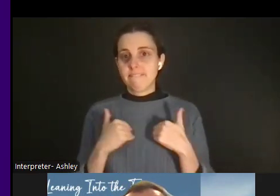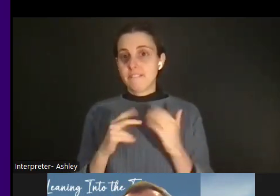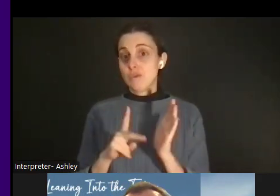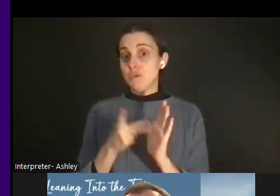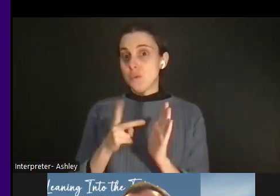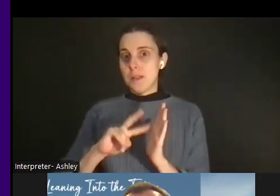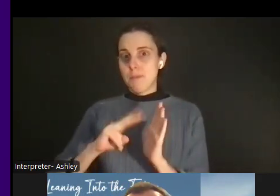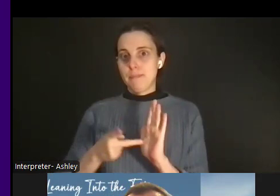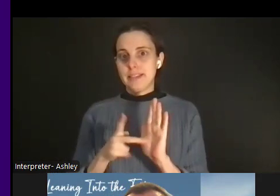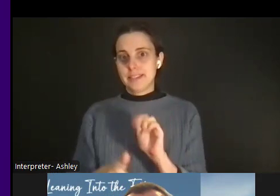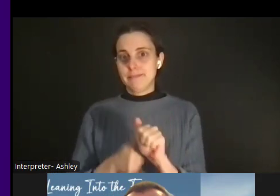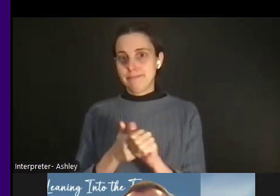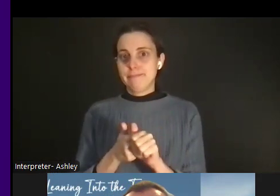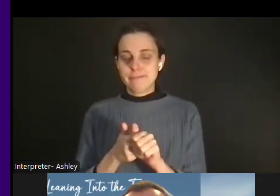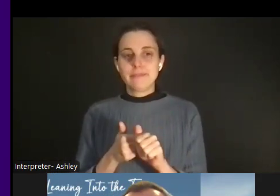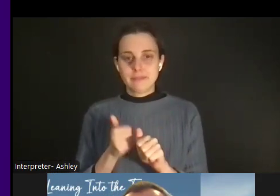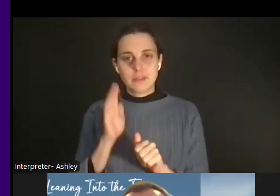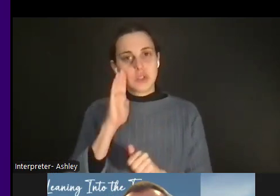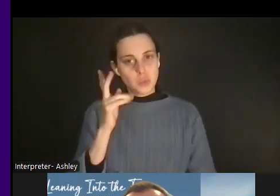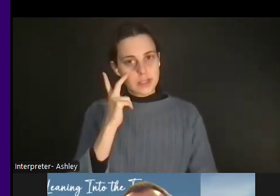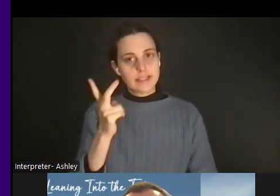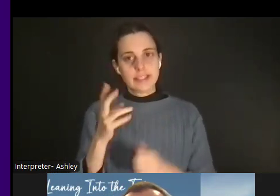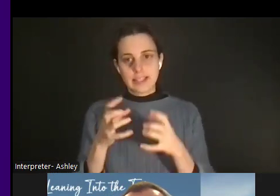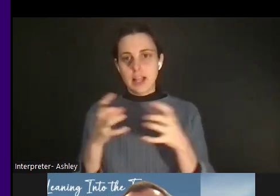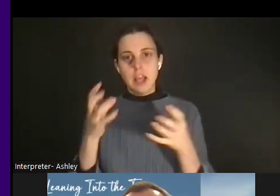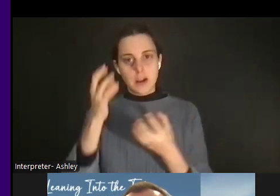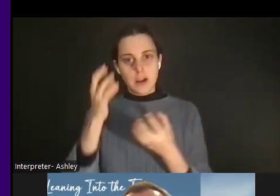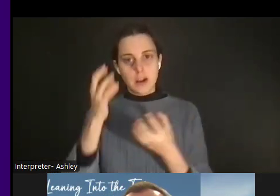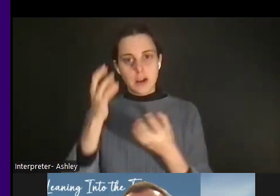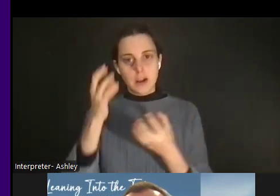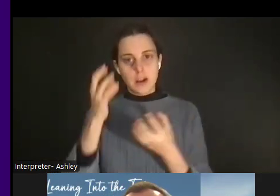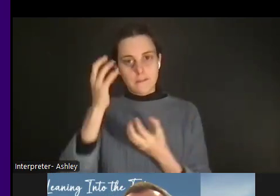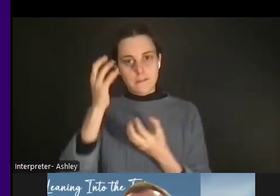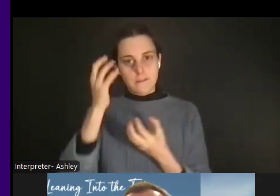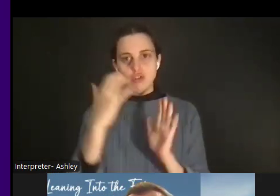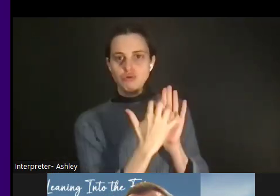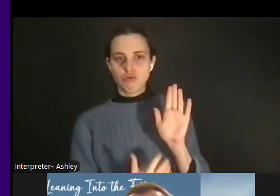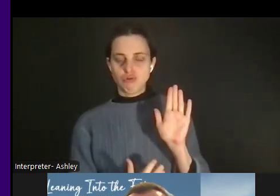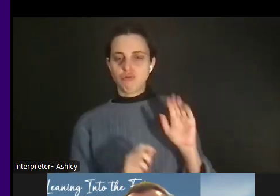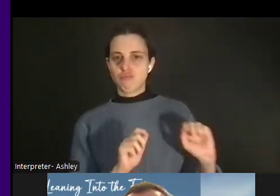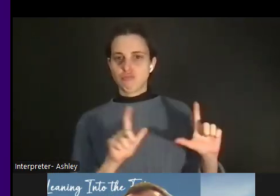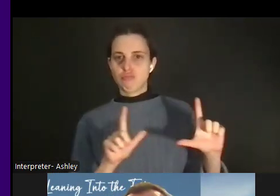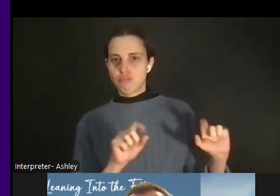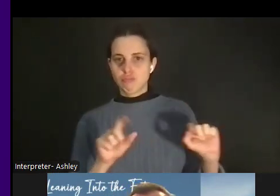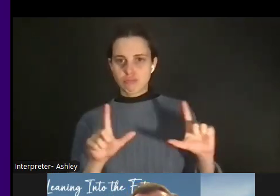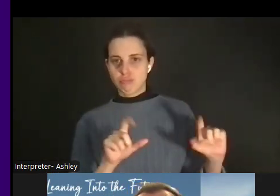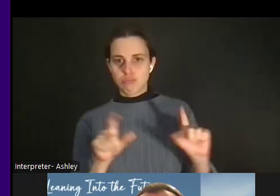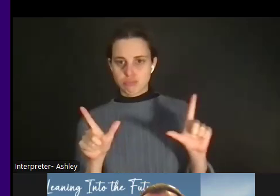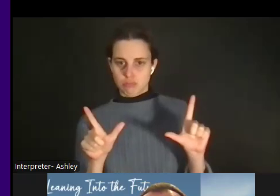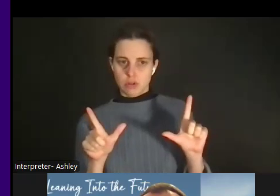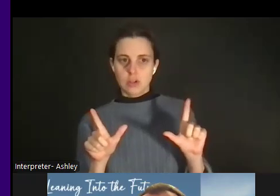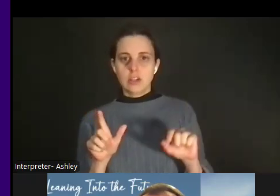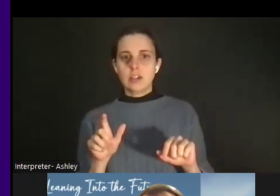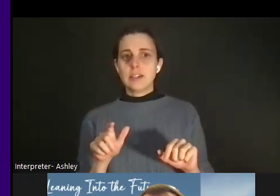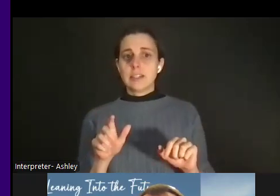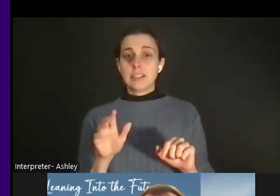So you'll see a lot of information in the slides. And so for today, what I really ask you to do is to